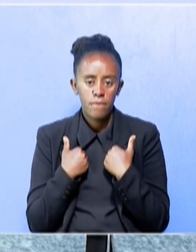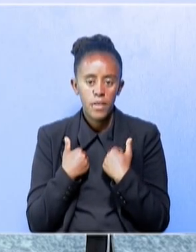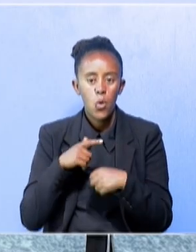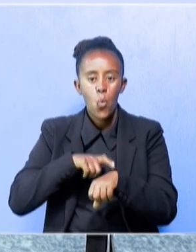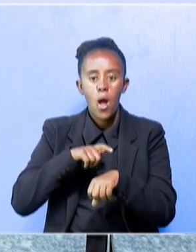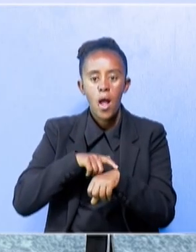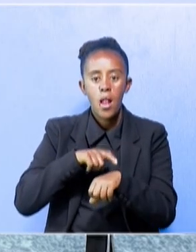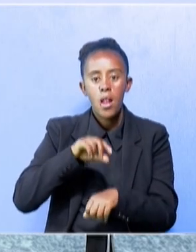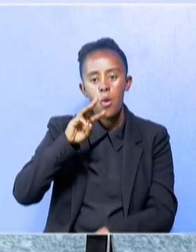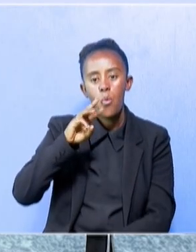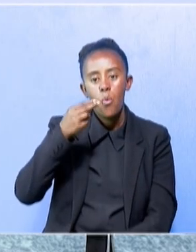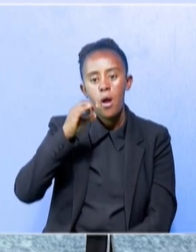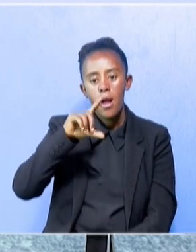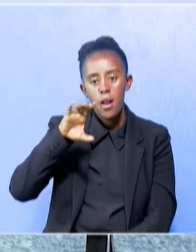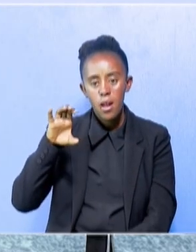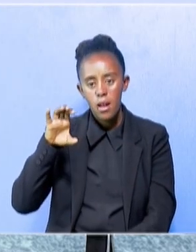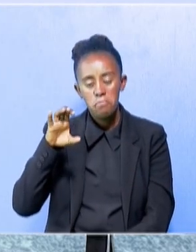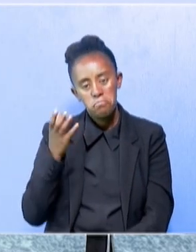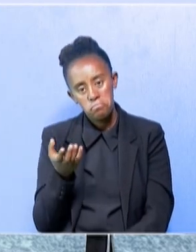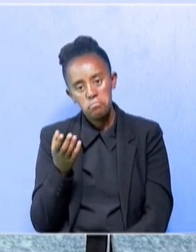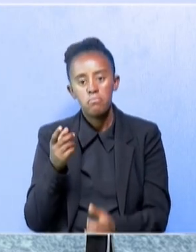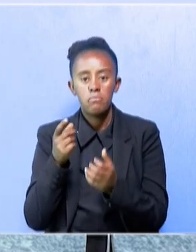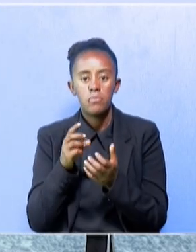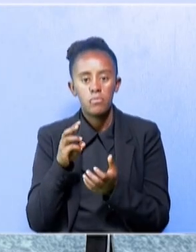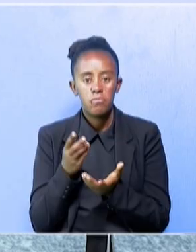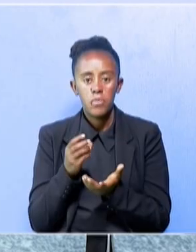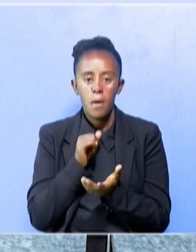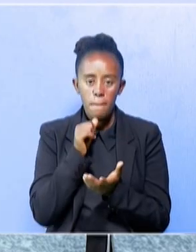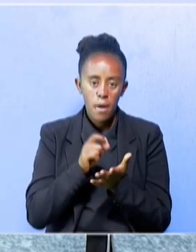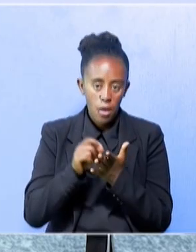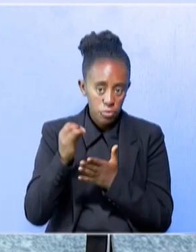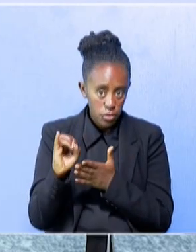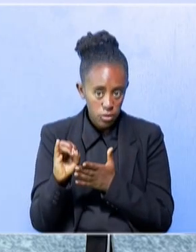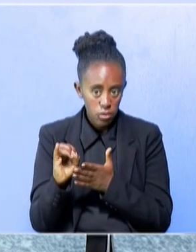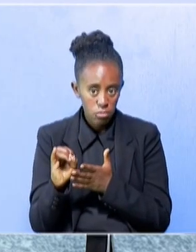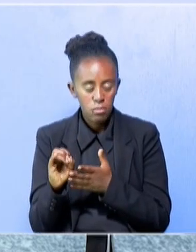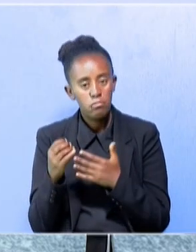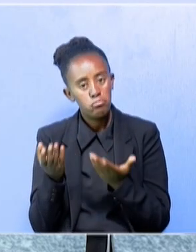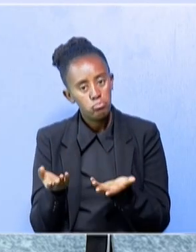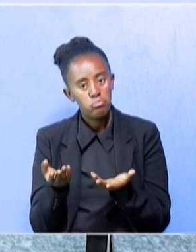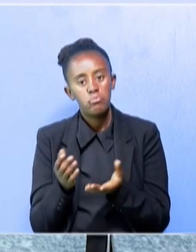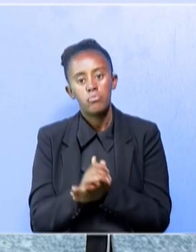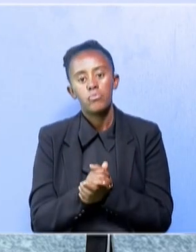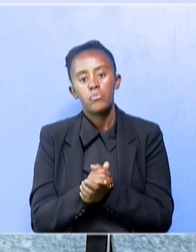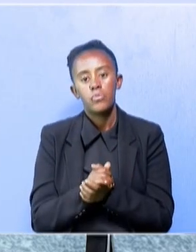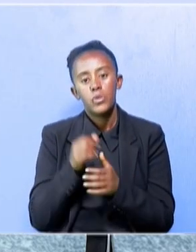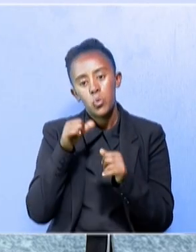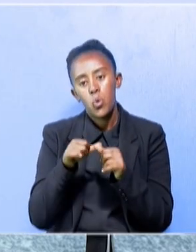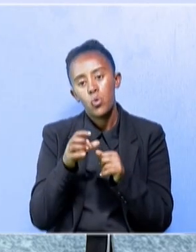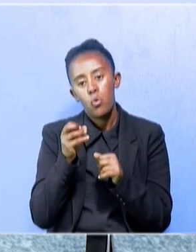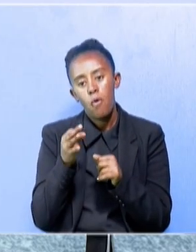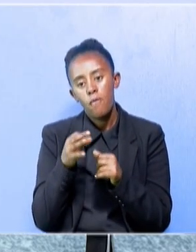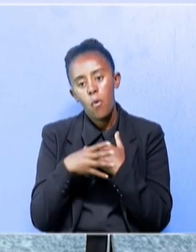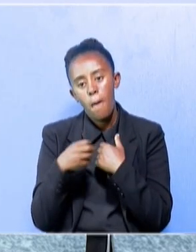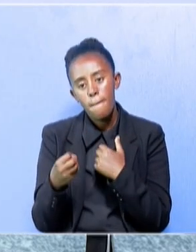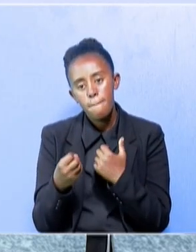was writing to my brother, or while I'm writing to my brother, we make a copy of the note of your brother, is maybe,